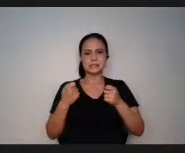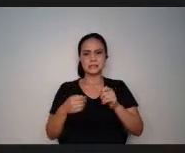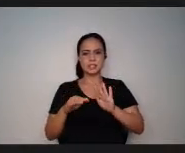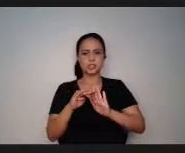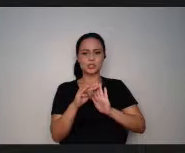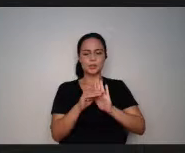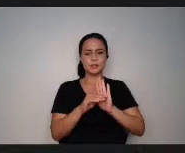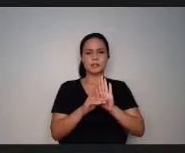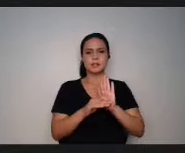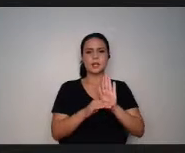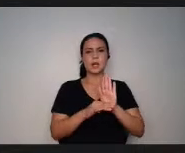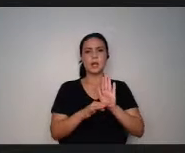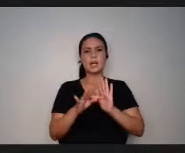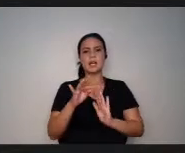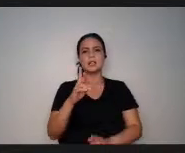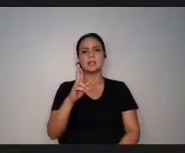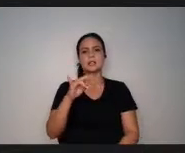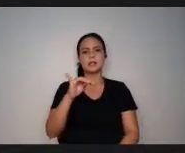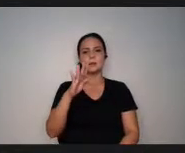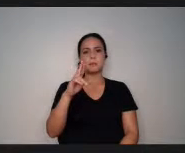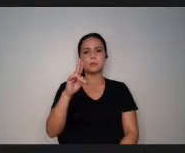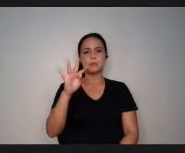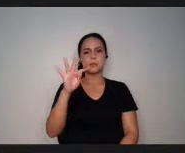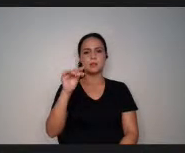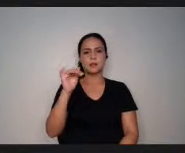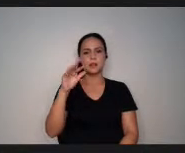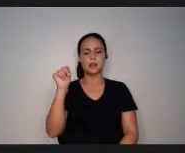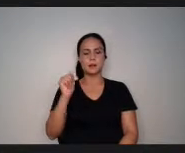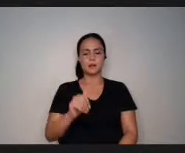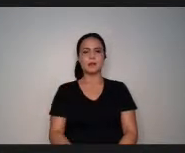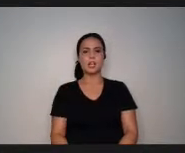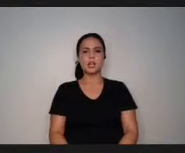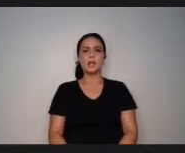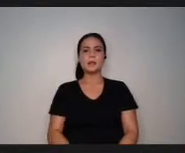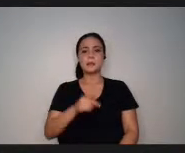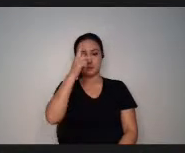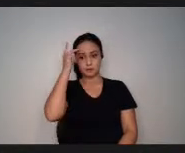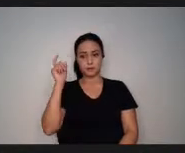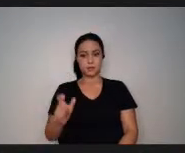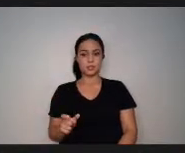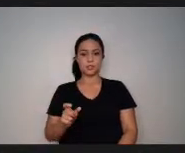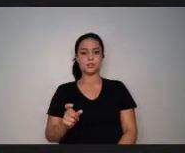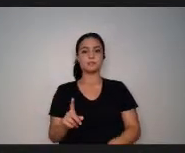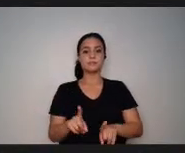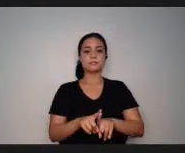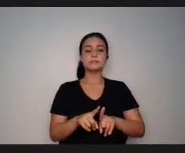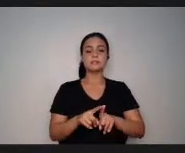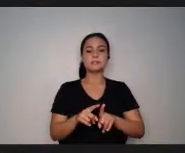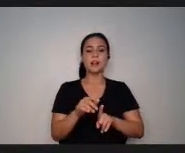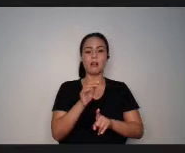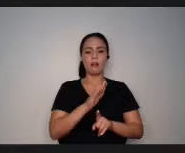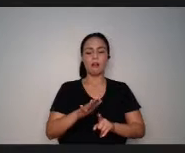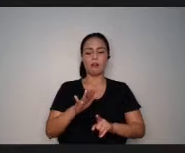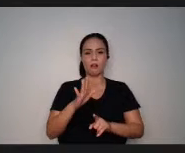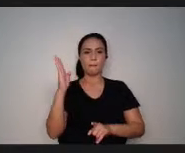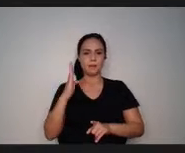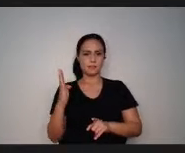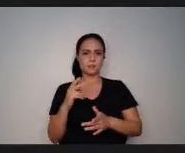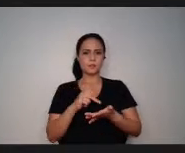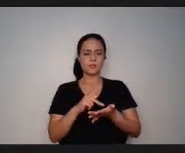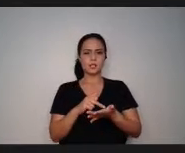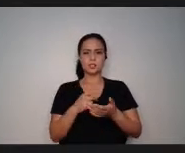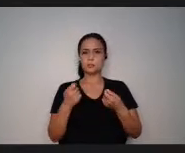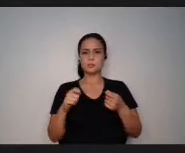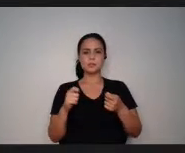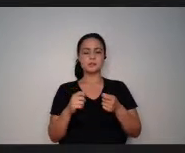in any company the need to regulate all these issues. And in Brazil's